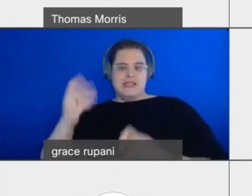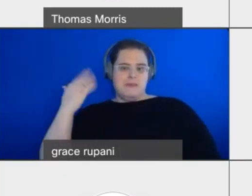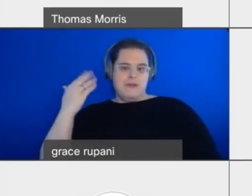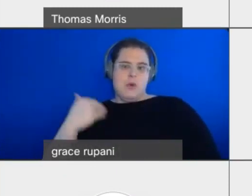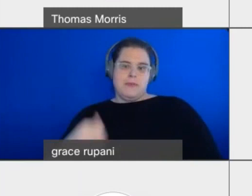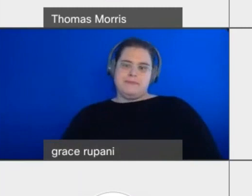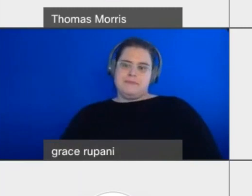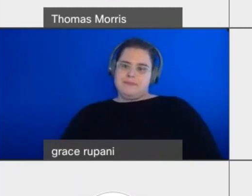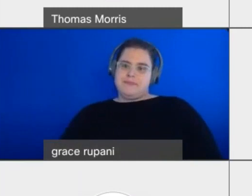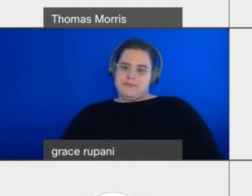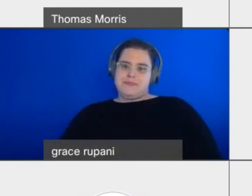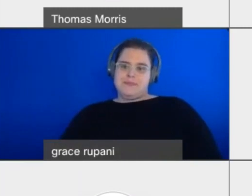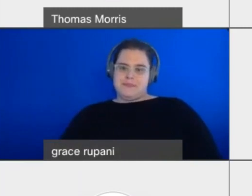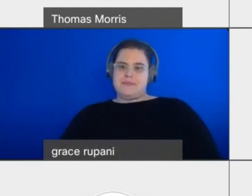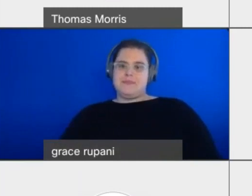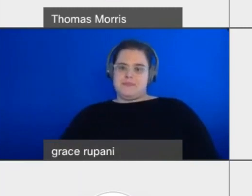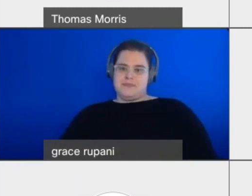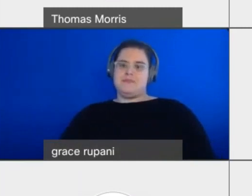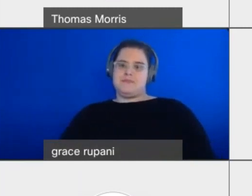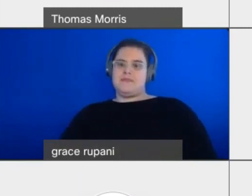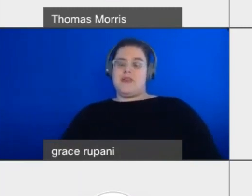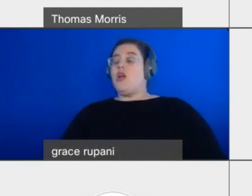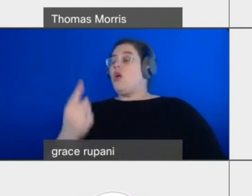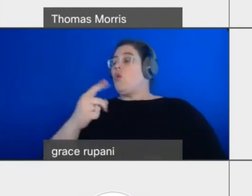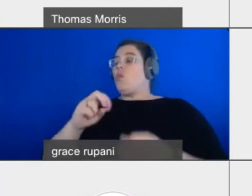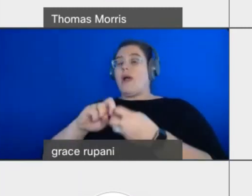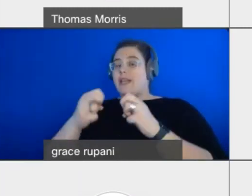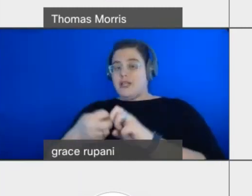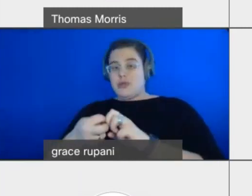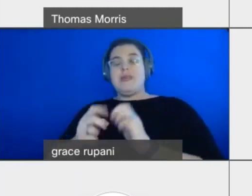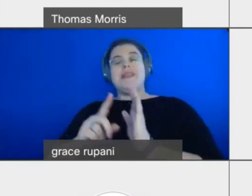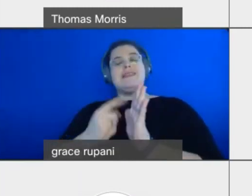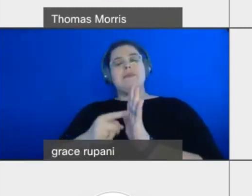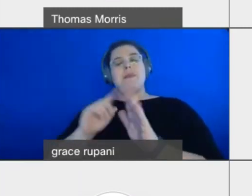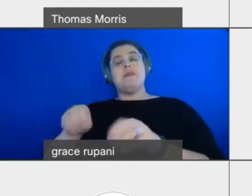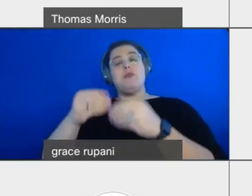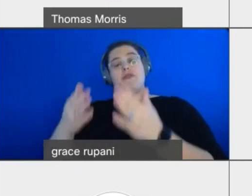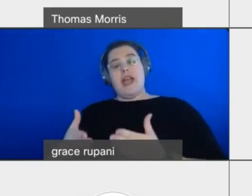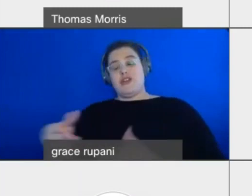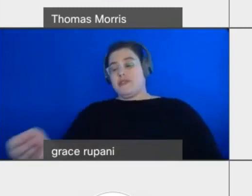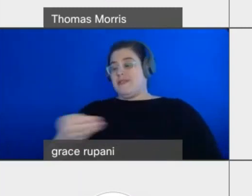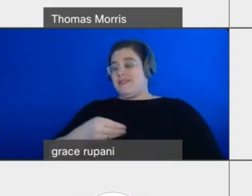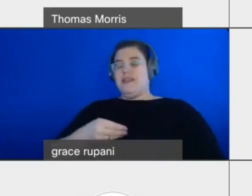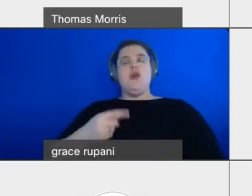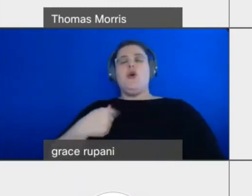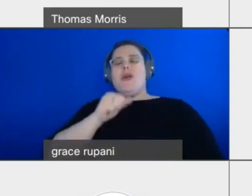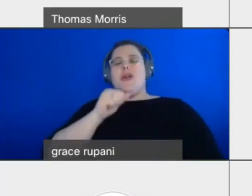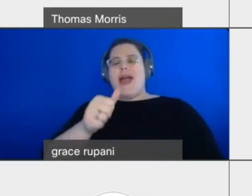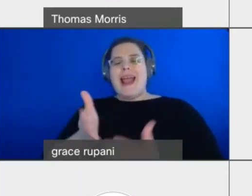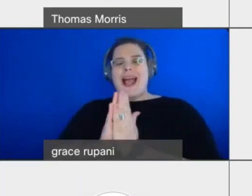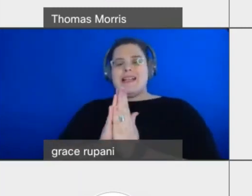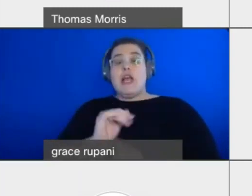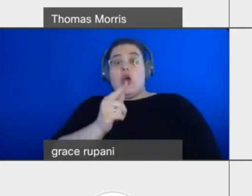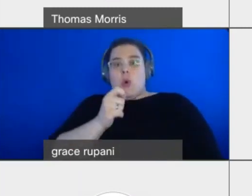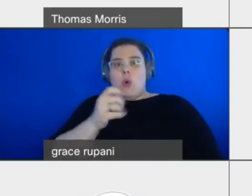who, are not providers providing us this data, we're not asking who got vaccinated. And so what we're trying